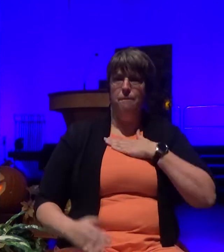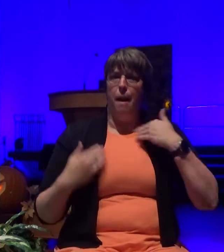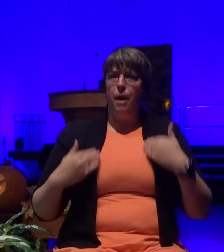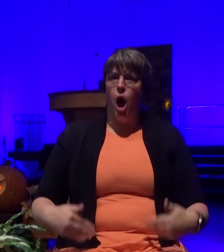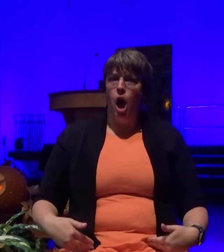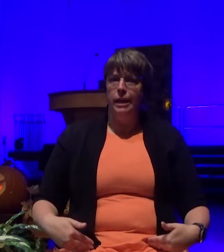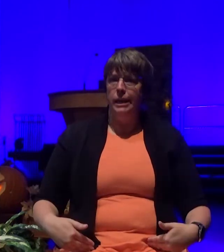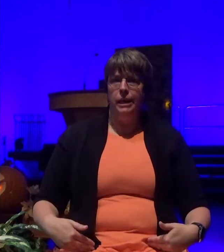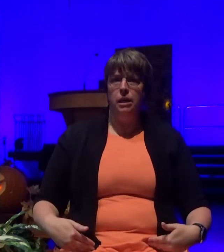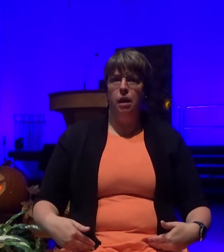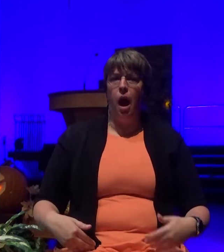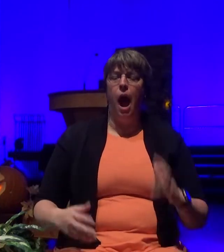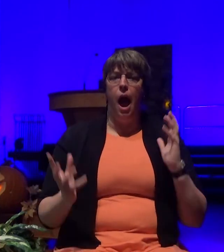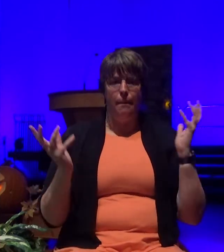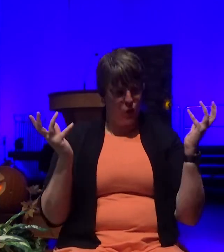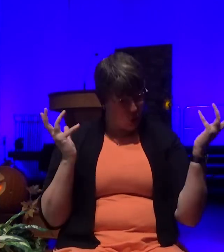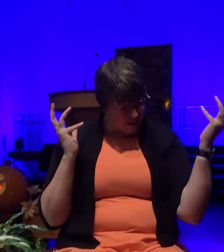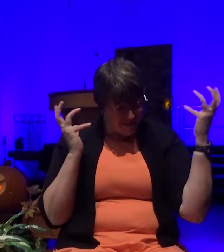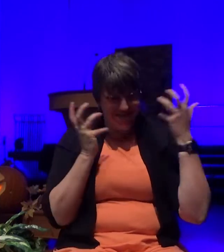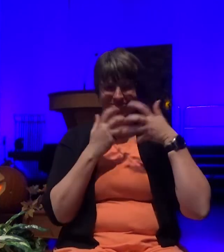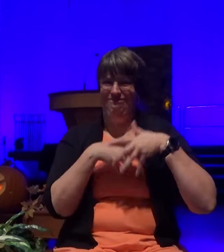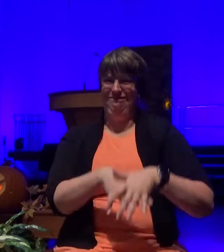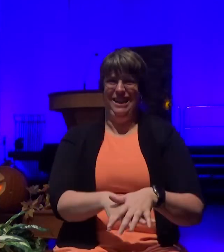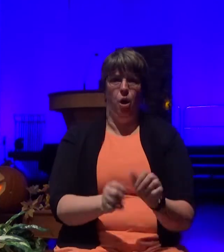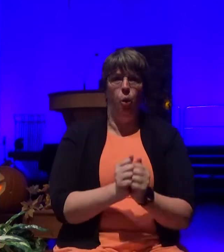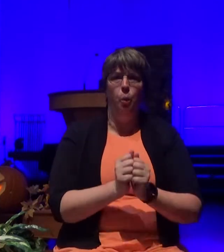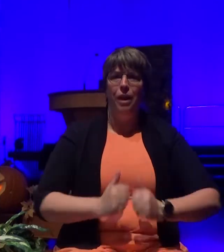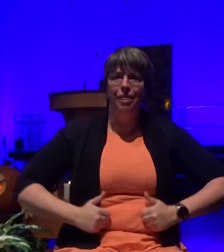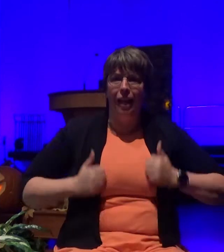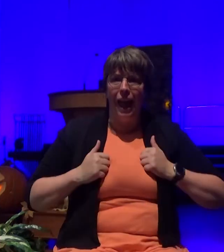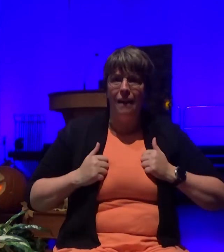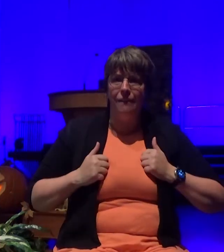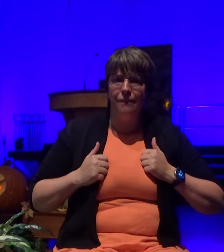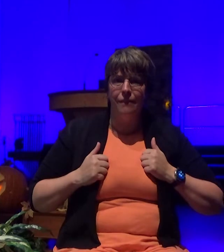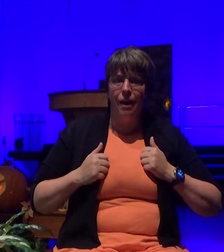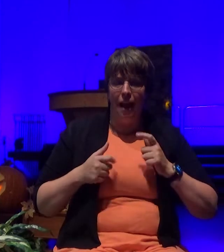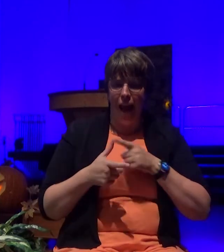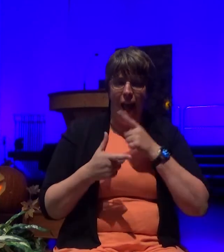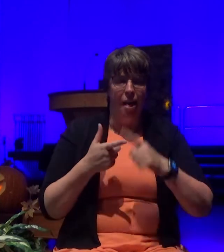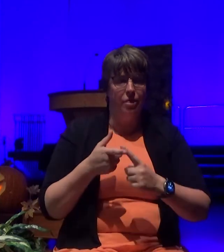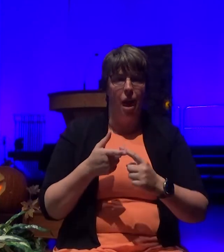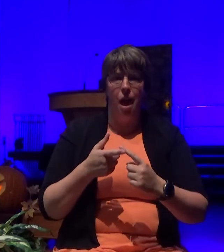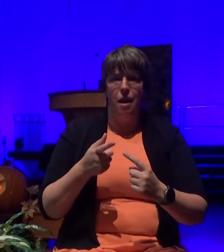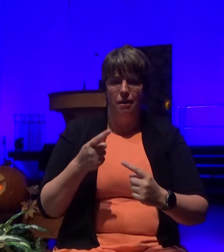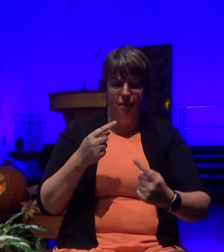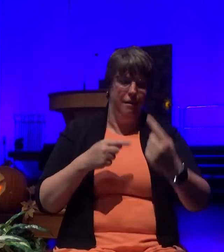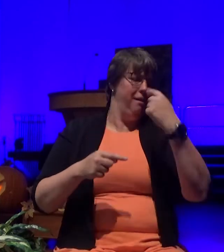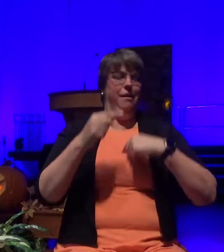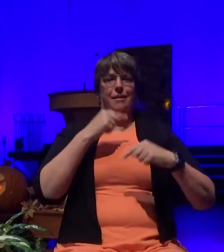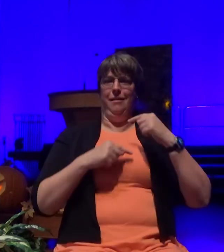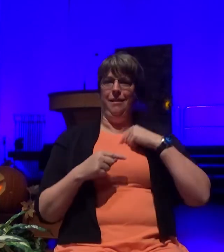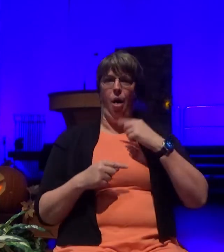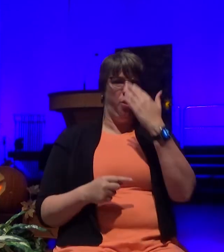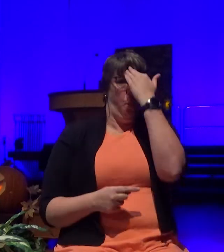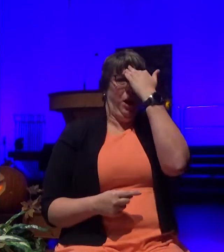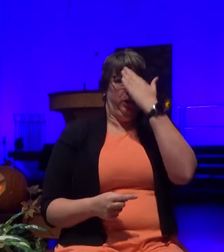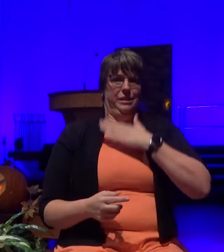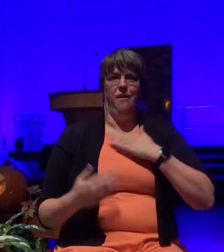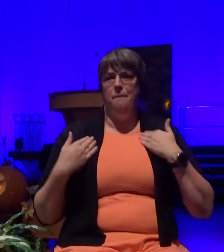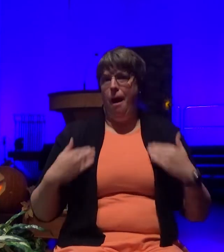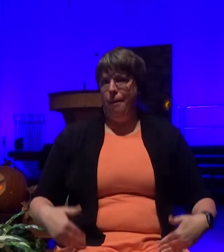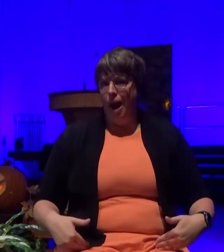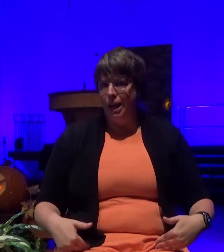the oneness of life itself and then find myself back in the awareness of my beingness. I think we're